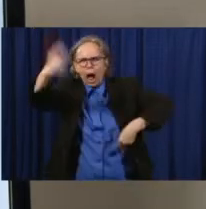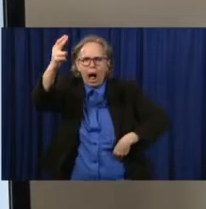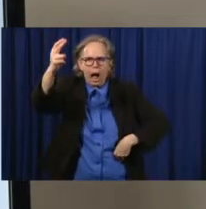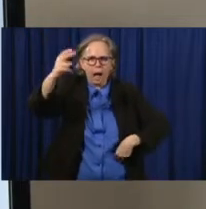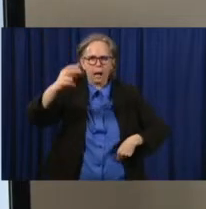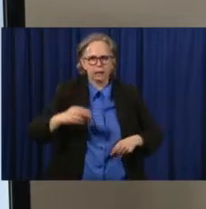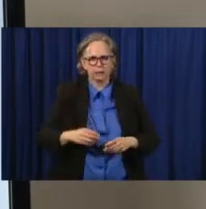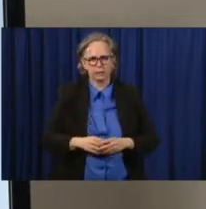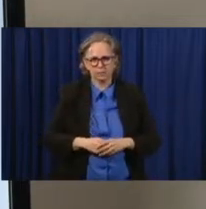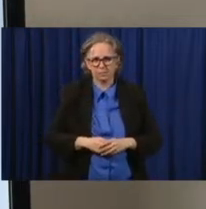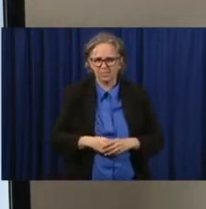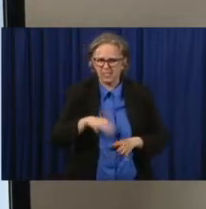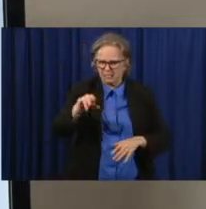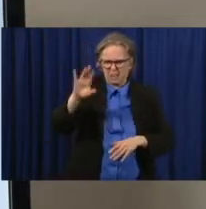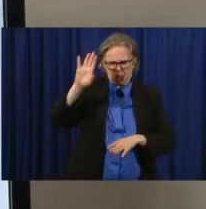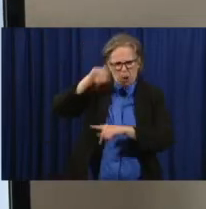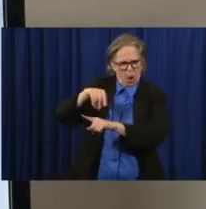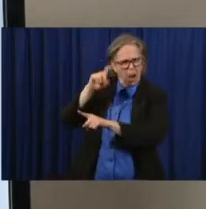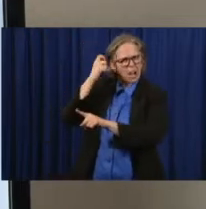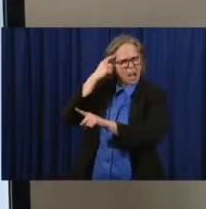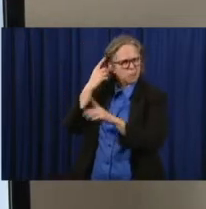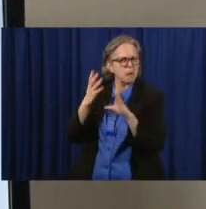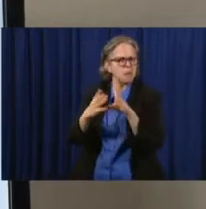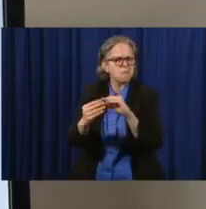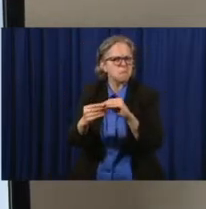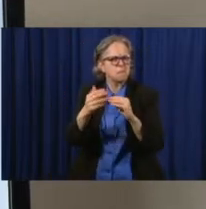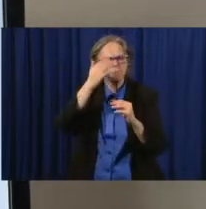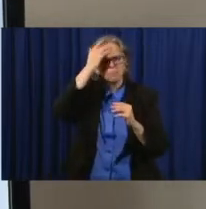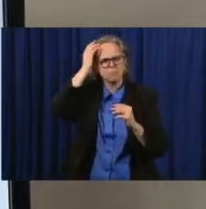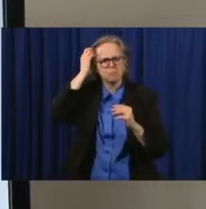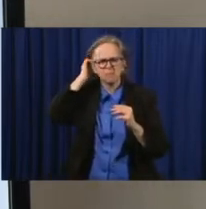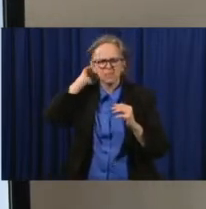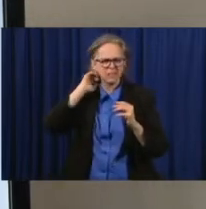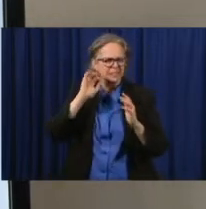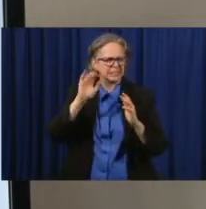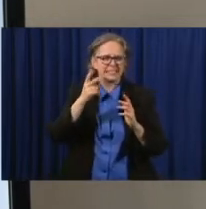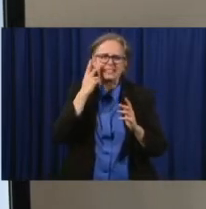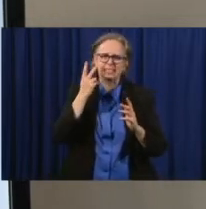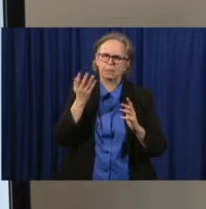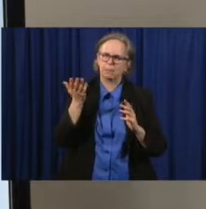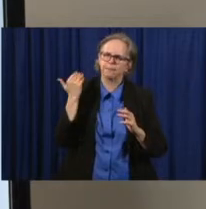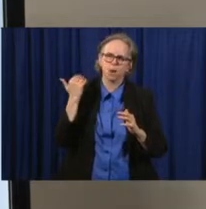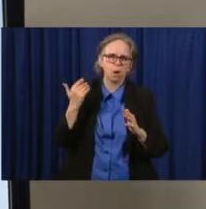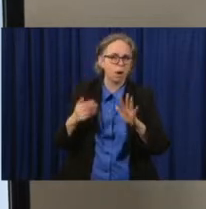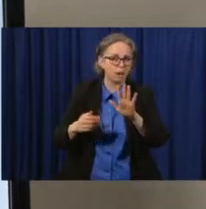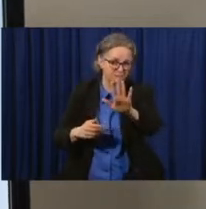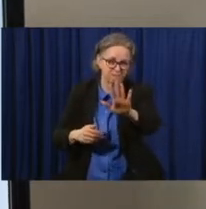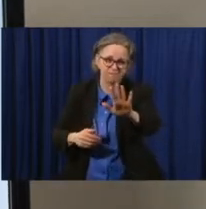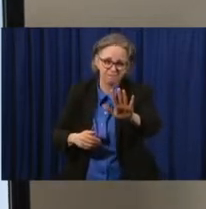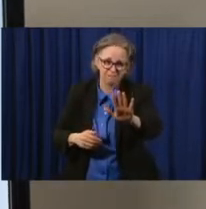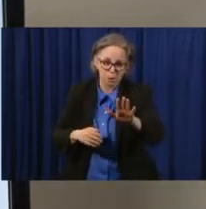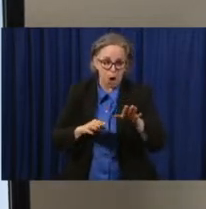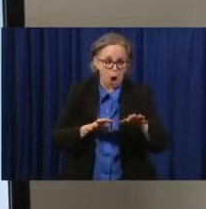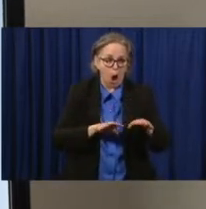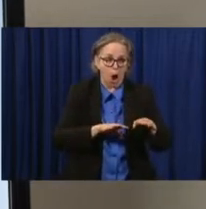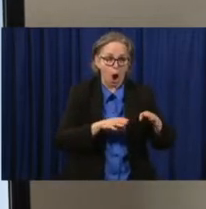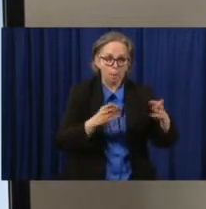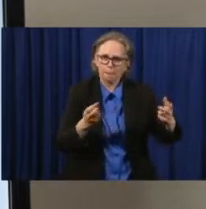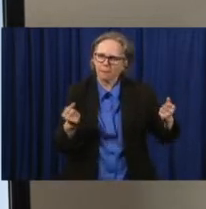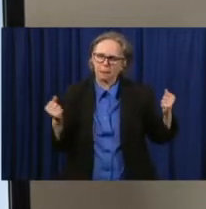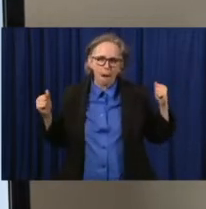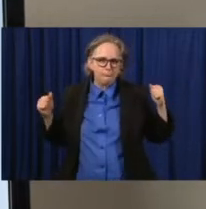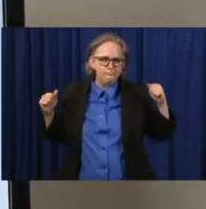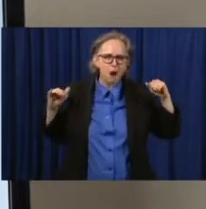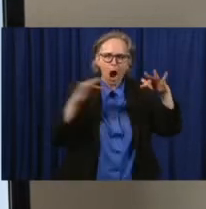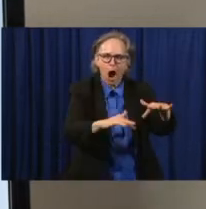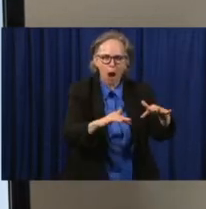talked about, and not surprisingly, and we've seen this in history before, when you first open up a bit, people surge out back to life.